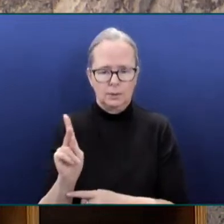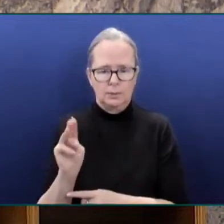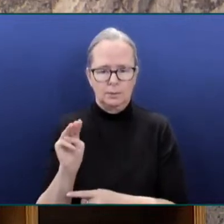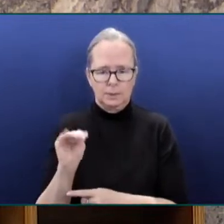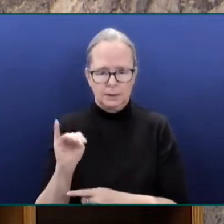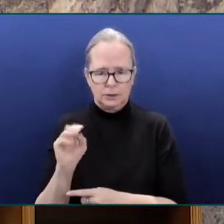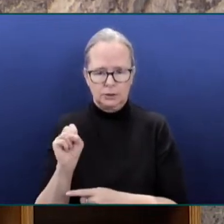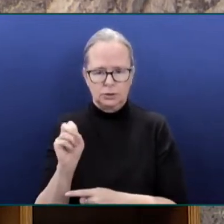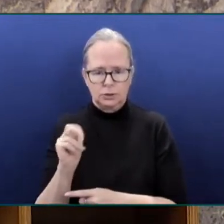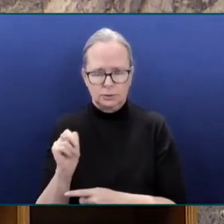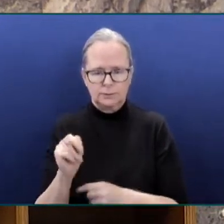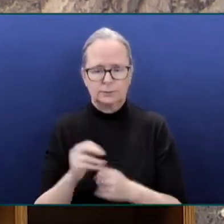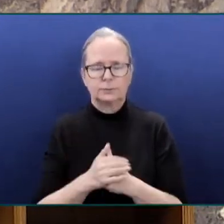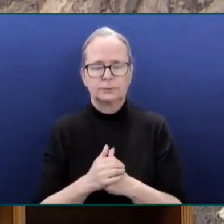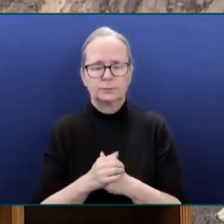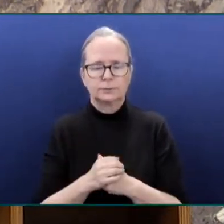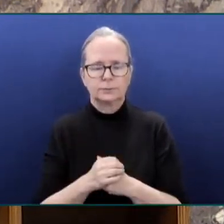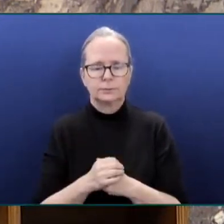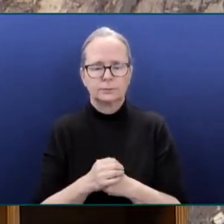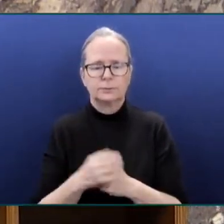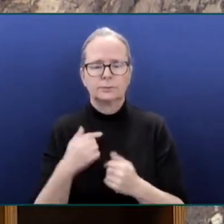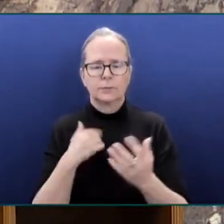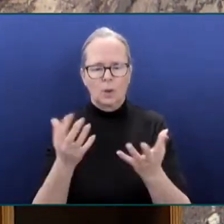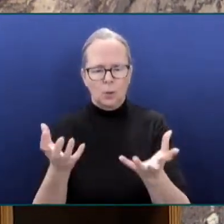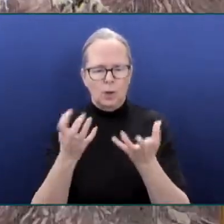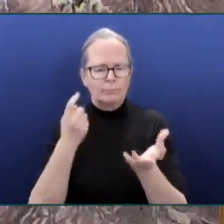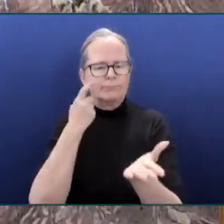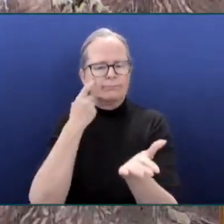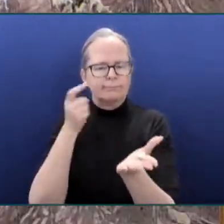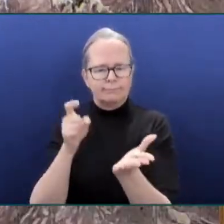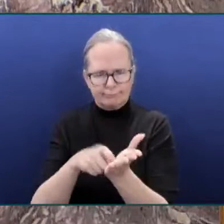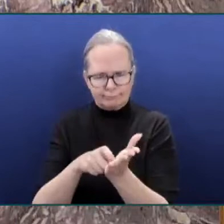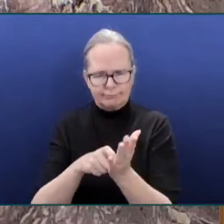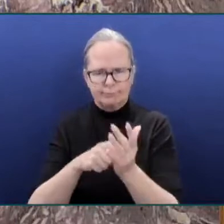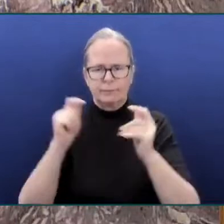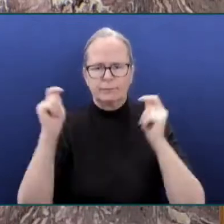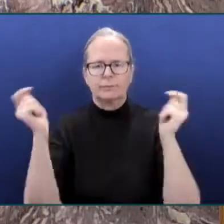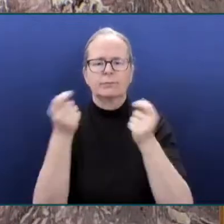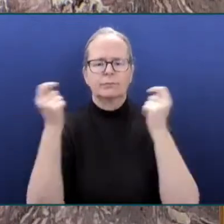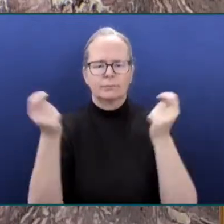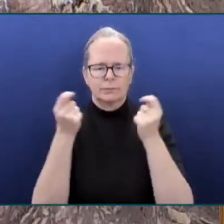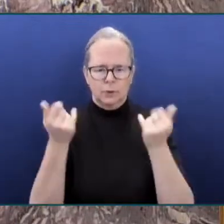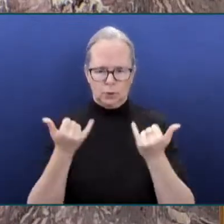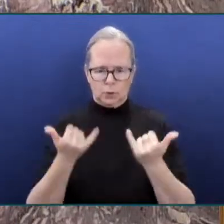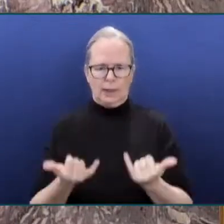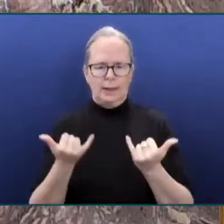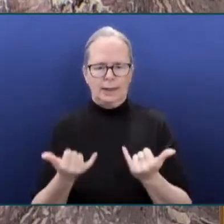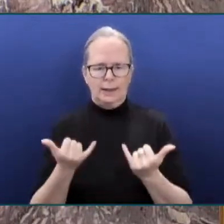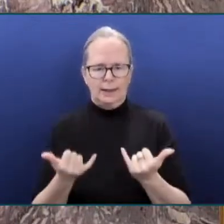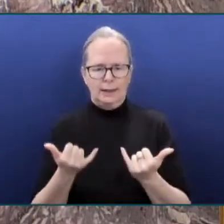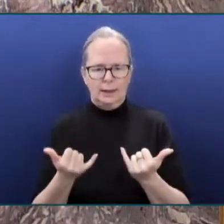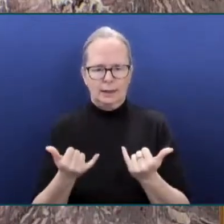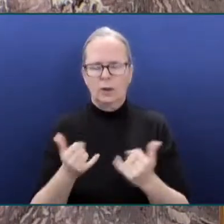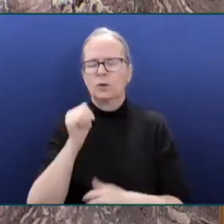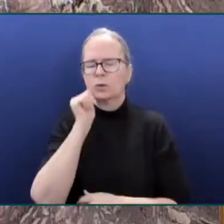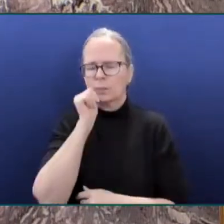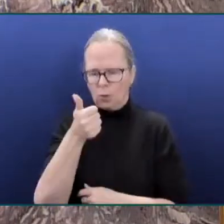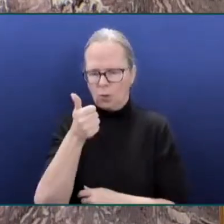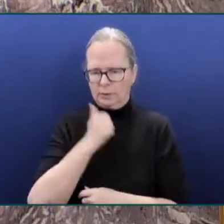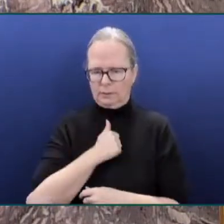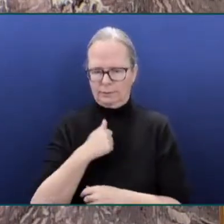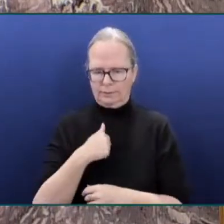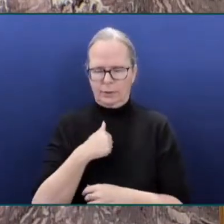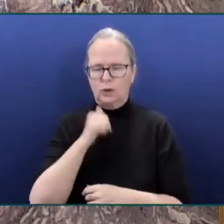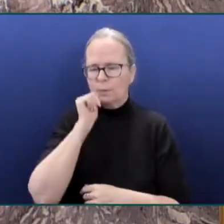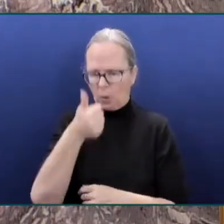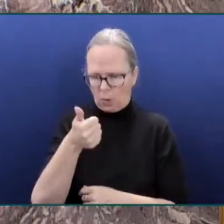celebrate International Transgender Day of Visibility. I also rise to say that love will win, and in my core, I truly believe